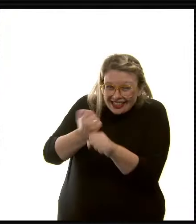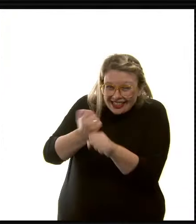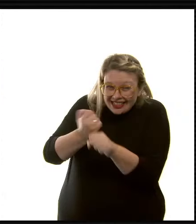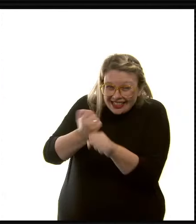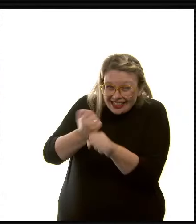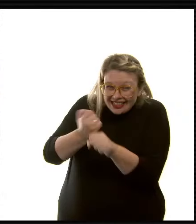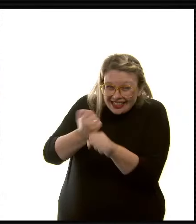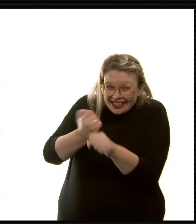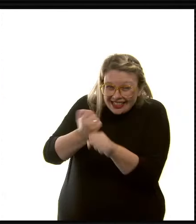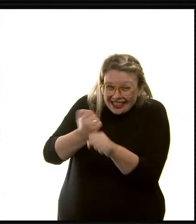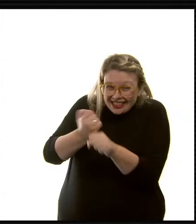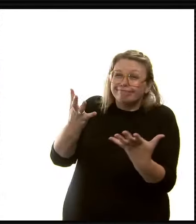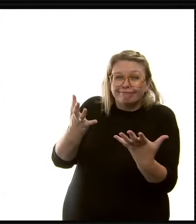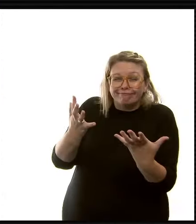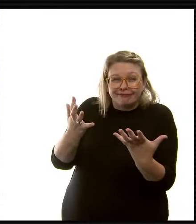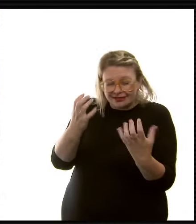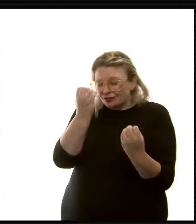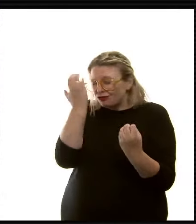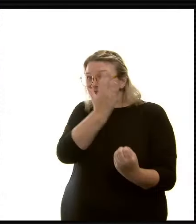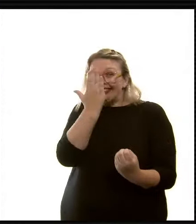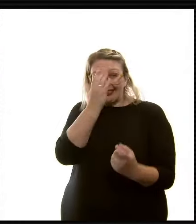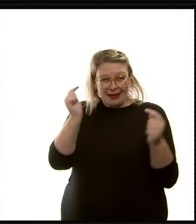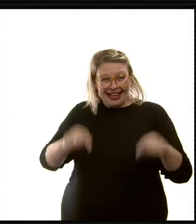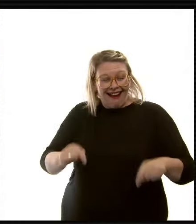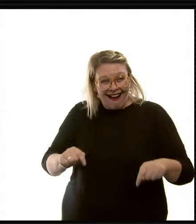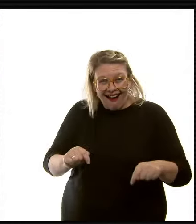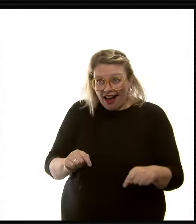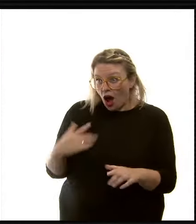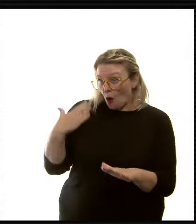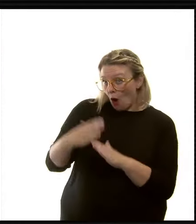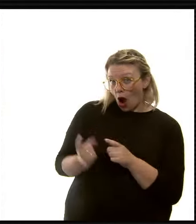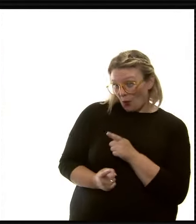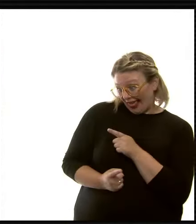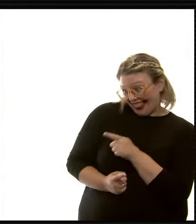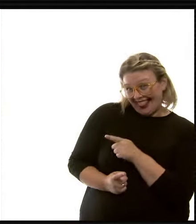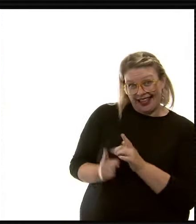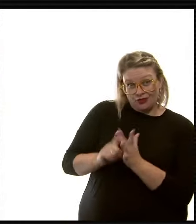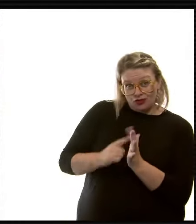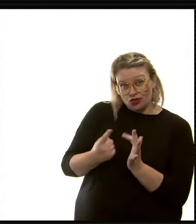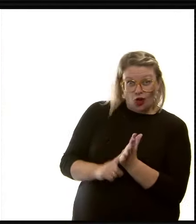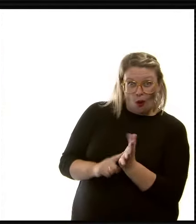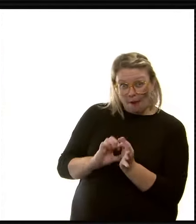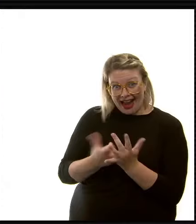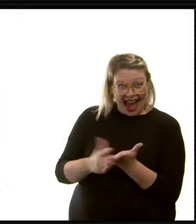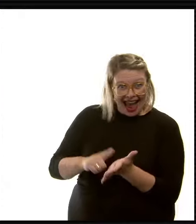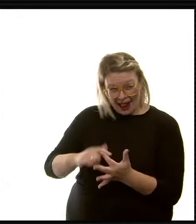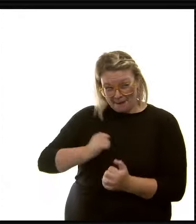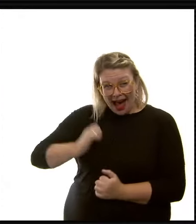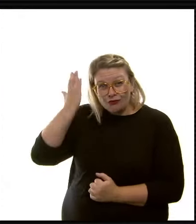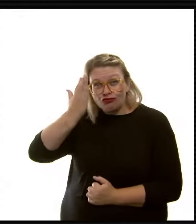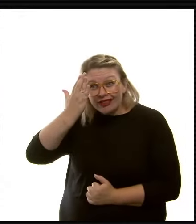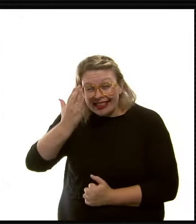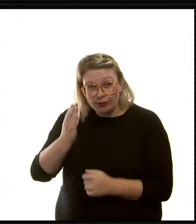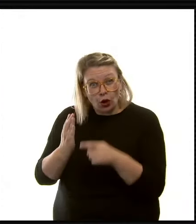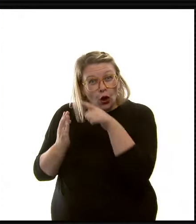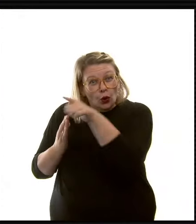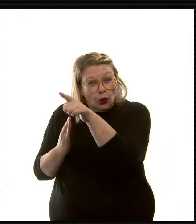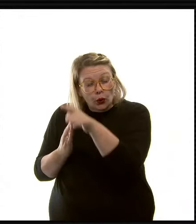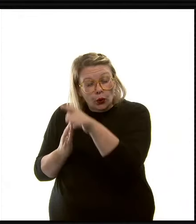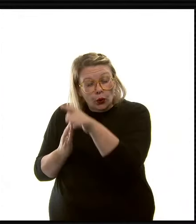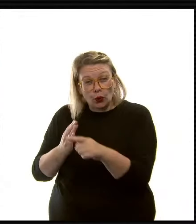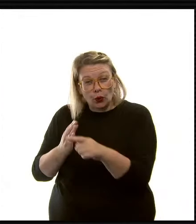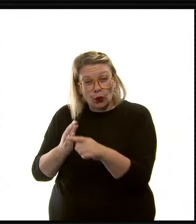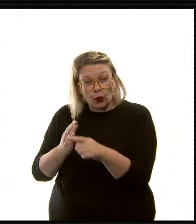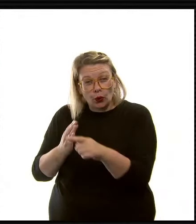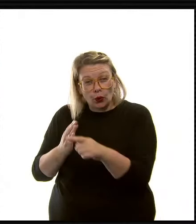kind of wonderful modular dream. I know, and working with the legend that is Joel McHale. That's a dream for me. I mean, you were the voice of Expo in LEGO